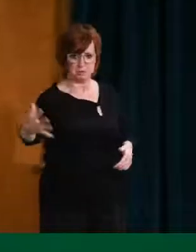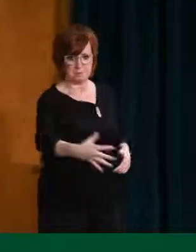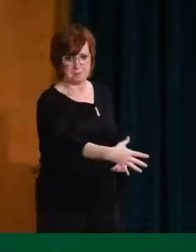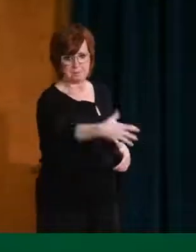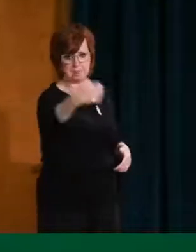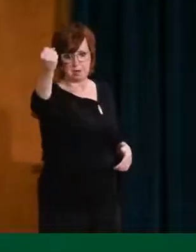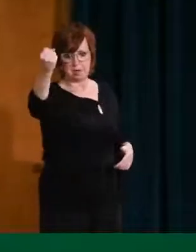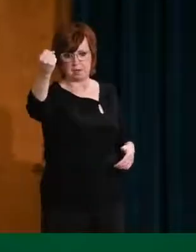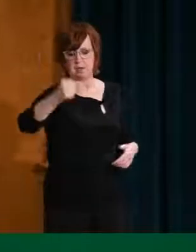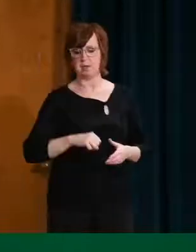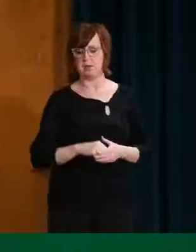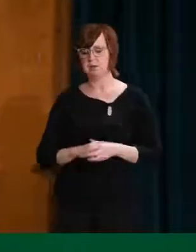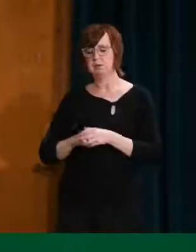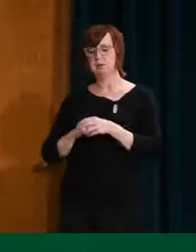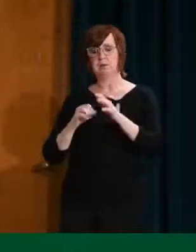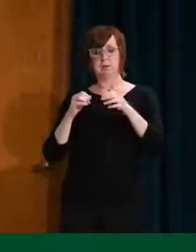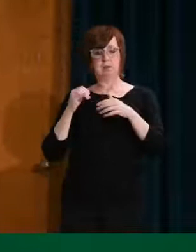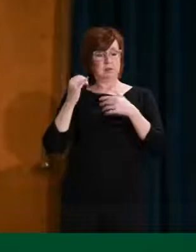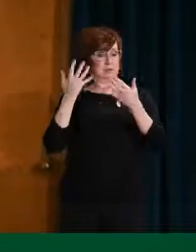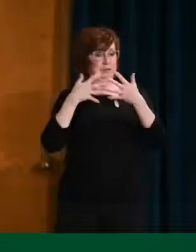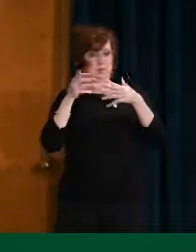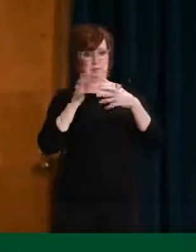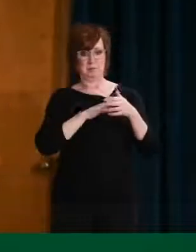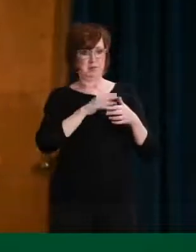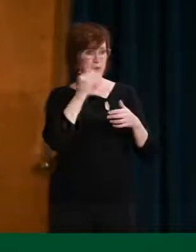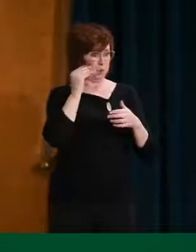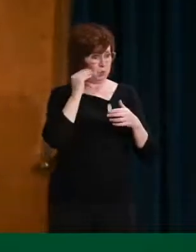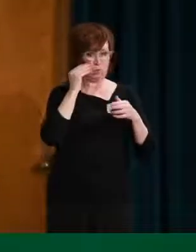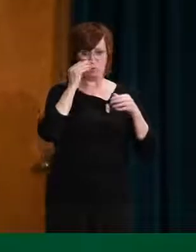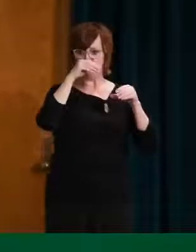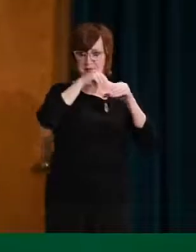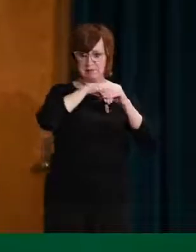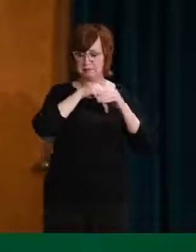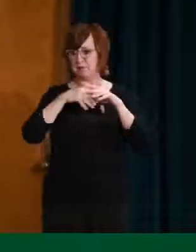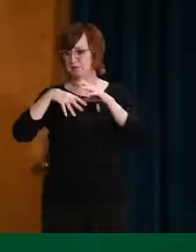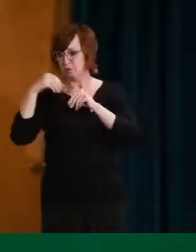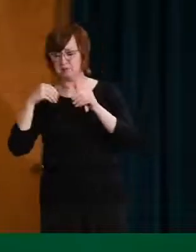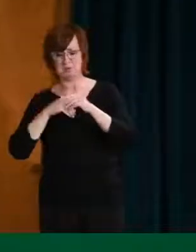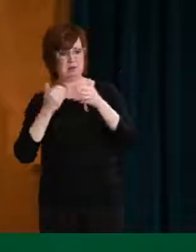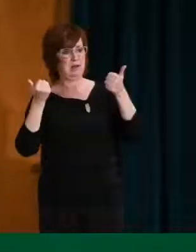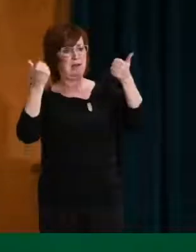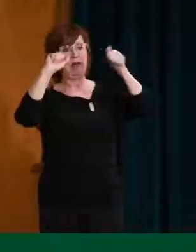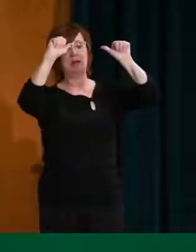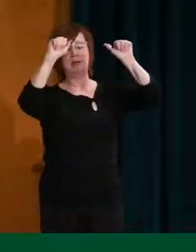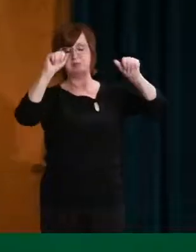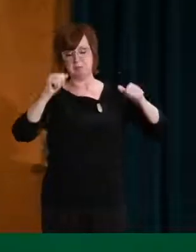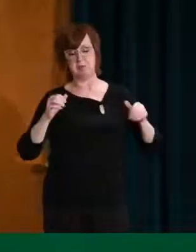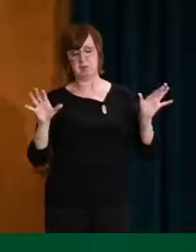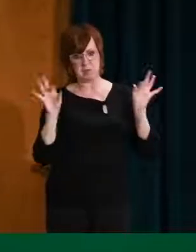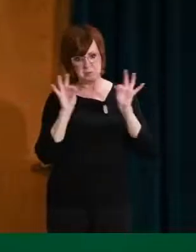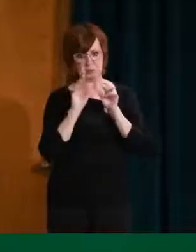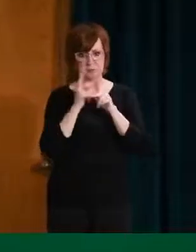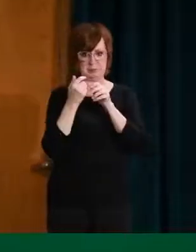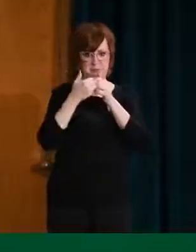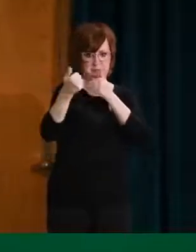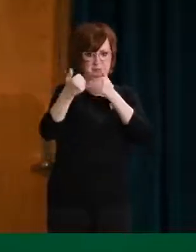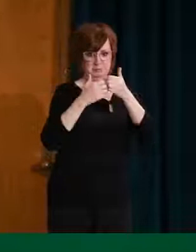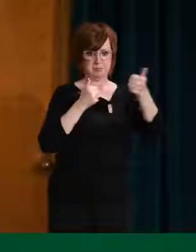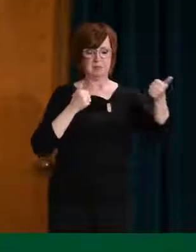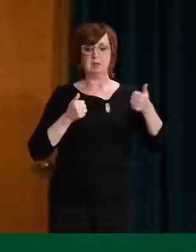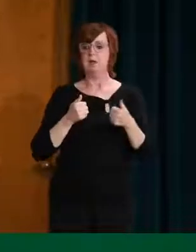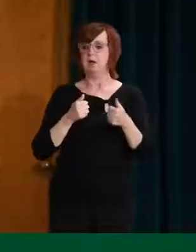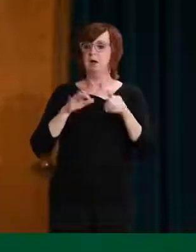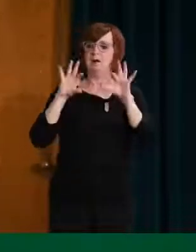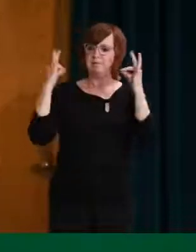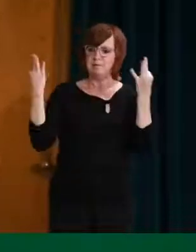distance even if you're interacting when outdoors, for example. But otherwise, remain connected through